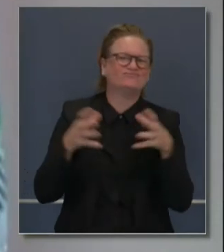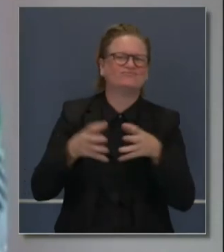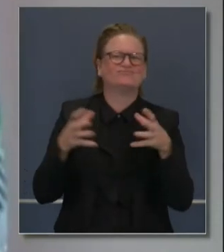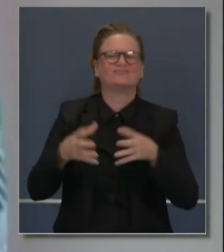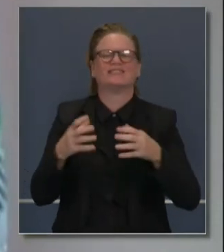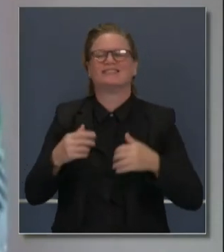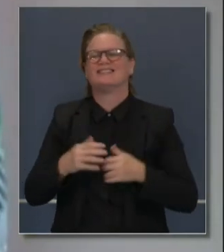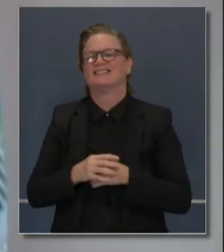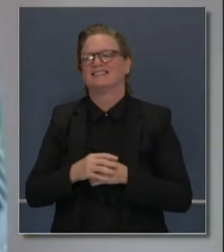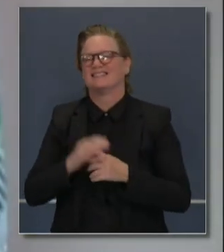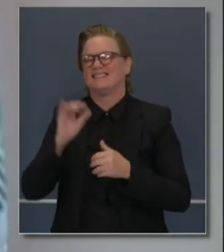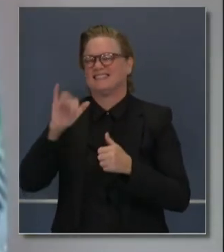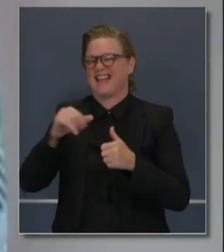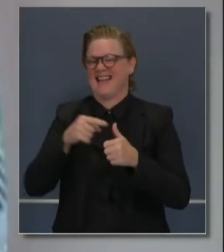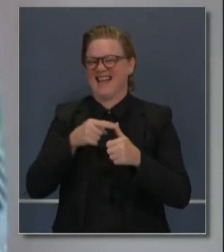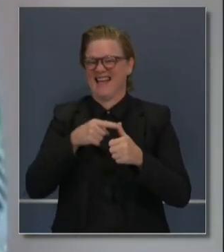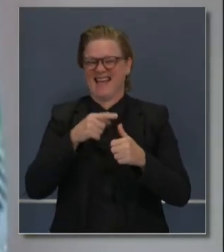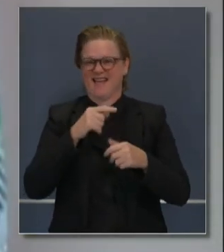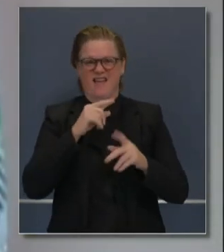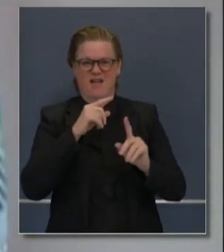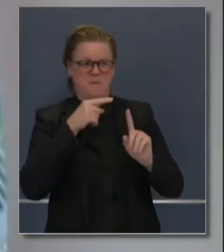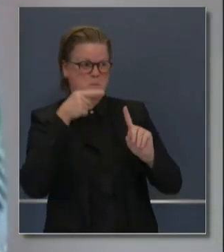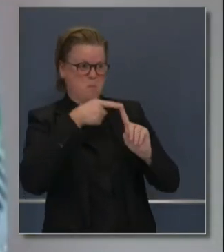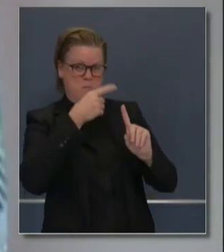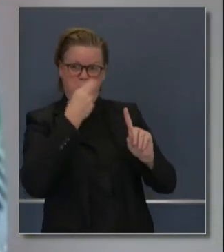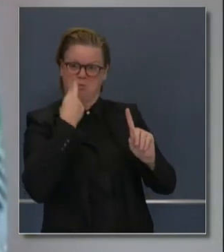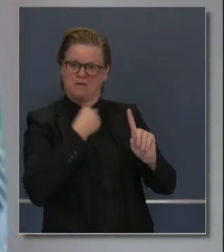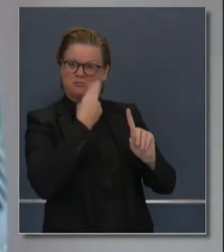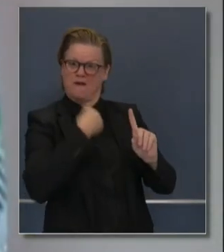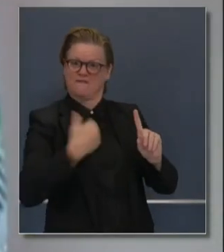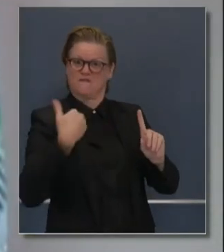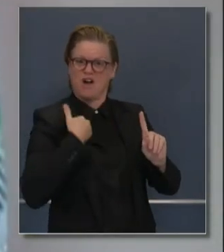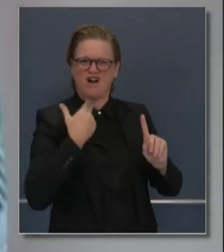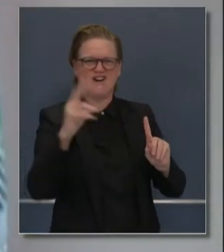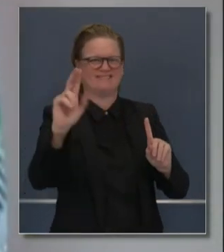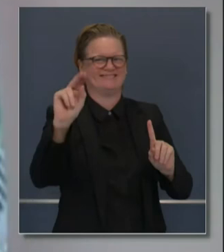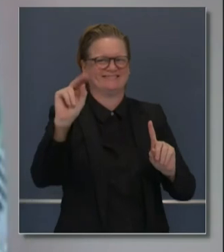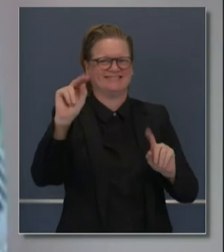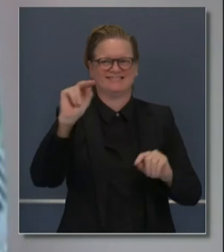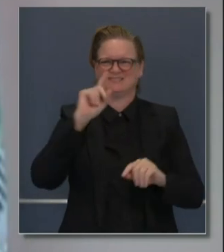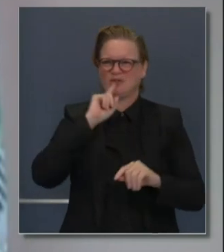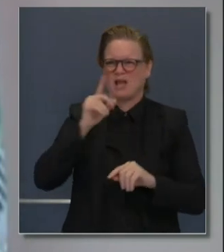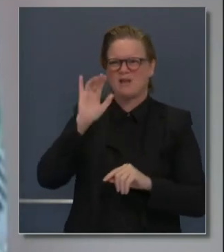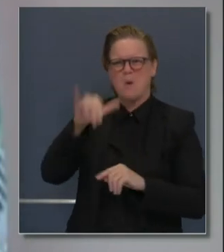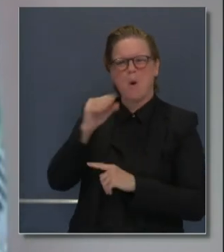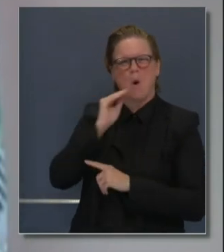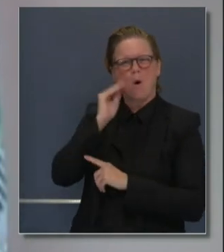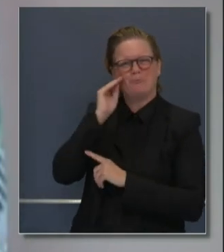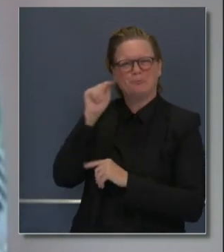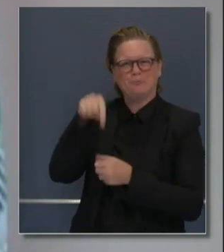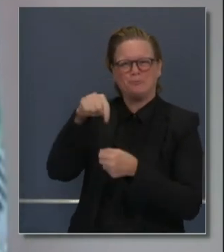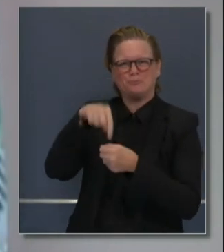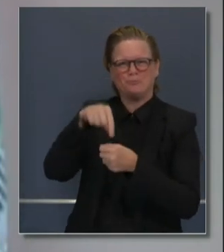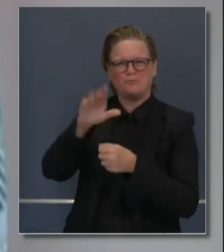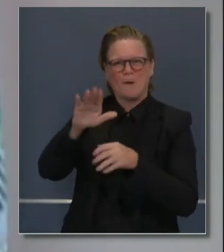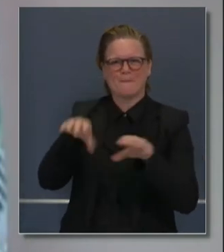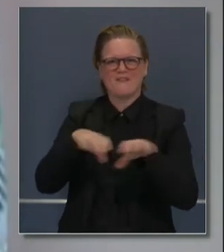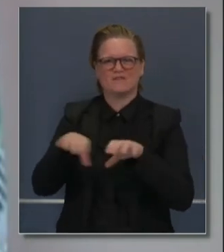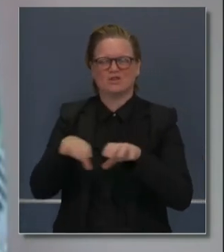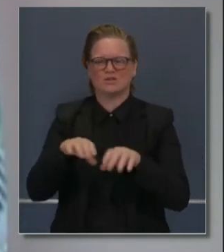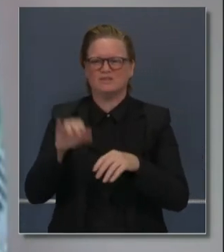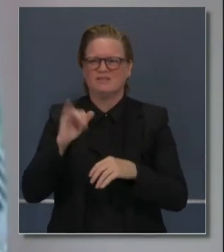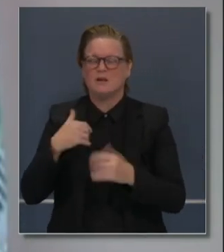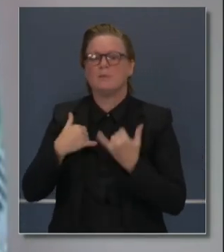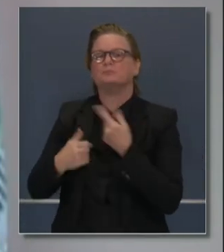Yeah, I think really excellent question, one that we are answering constantly these days. And I will just